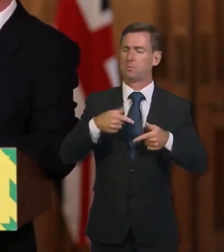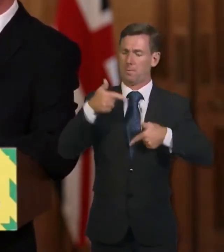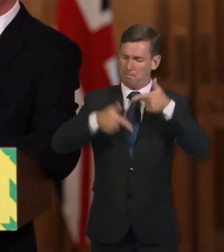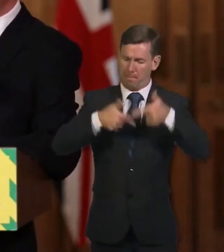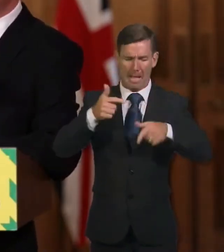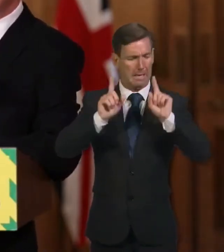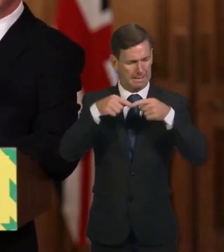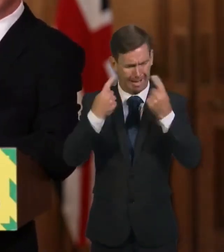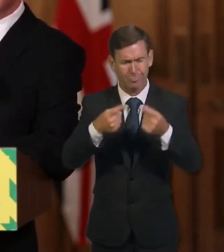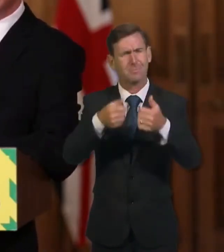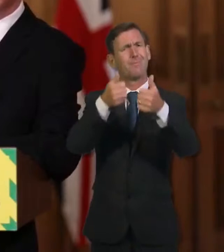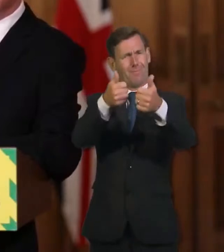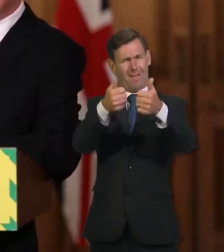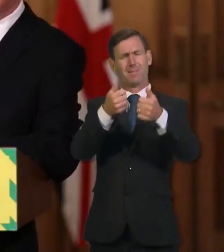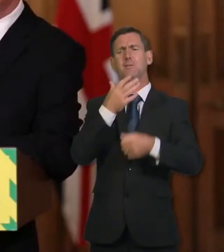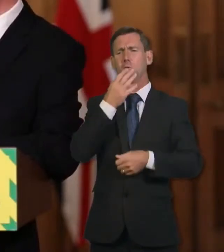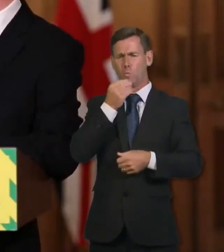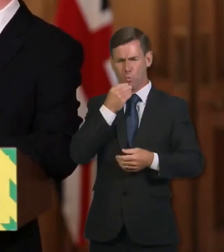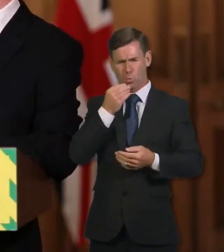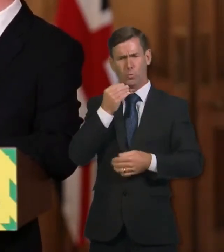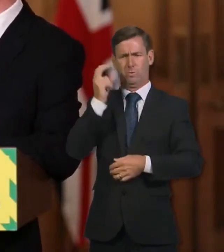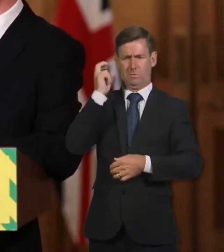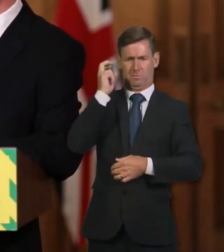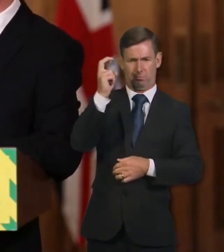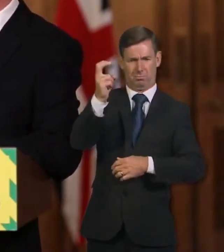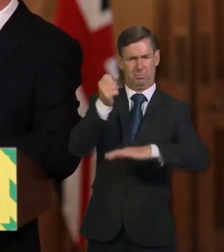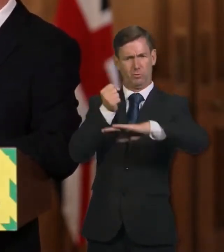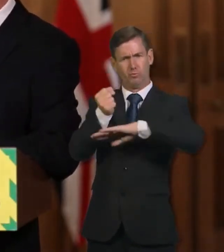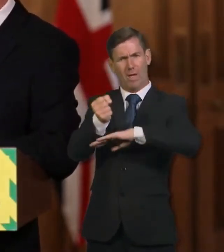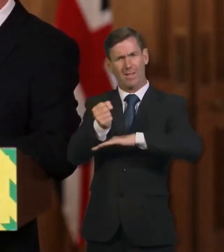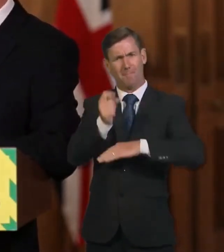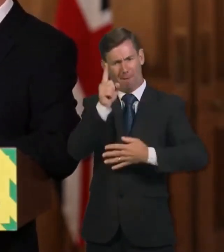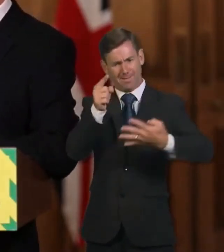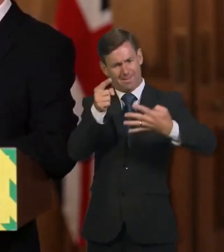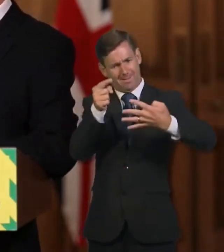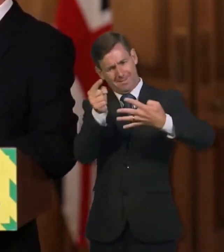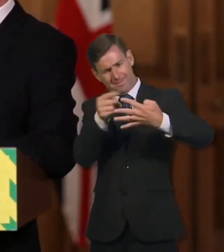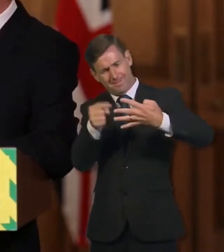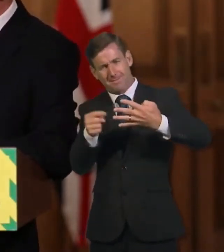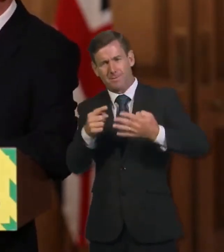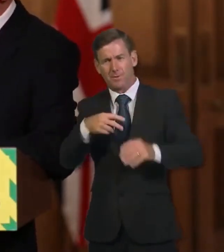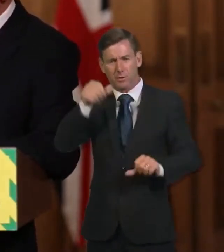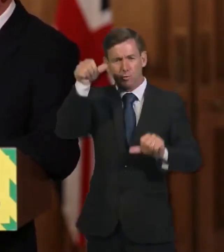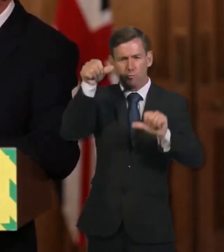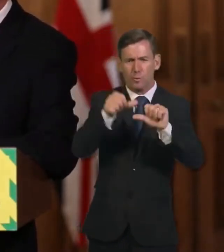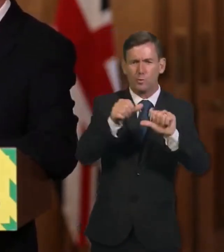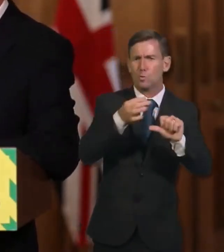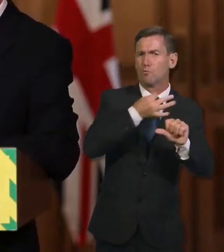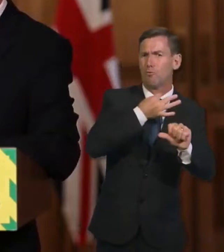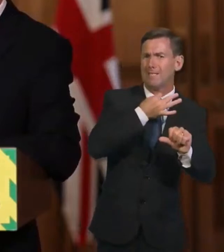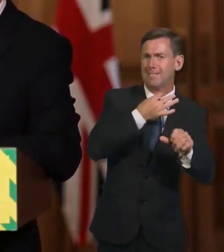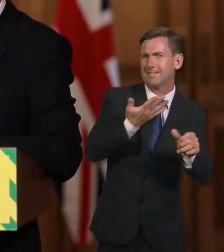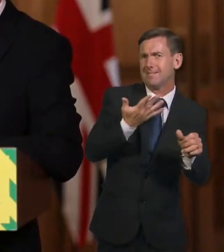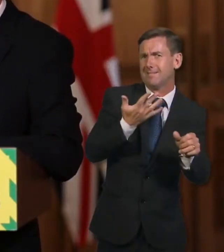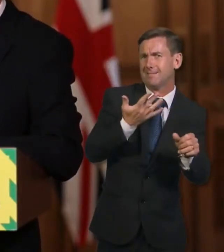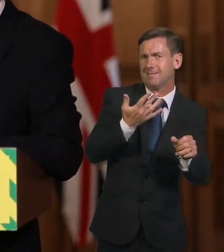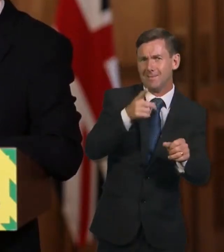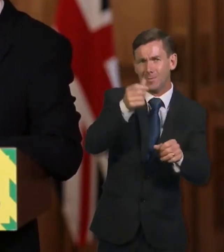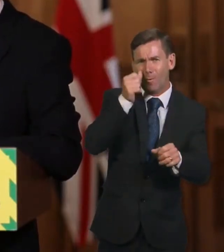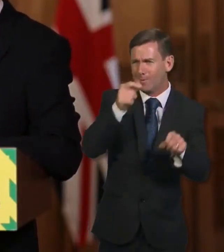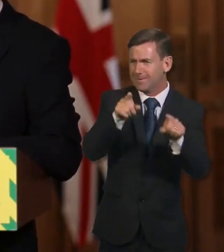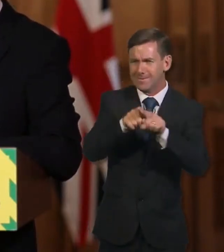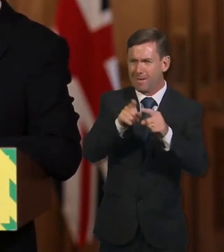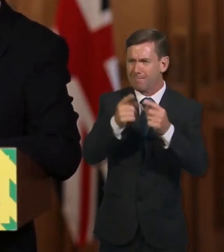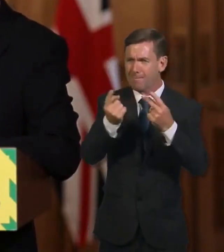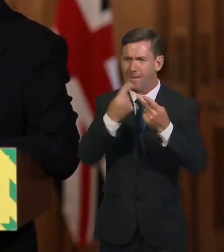of minimising risks of transmission. It's what we're doing across different sectors. Of course, as the numbers continue to fall, we keep